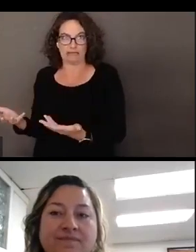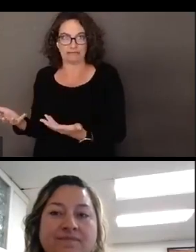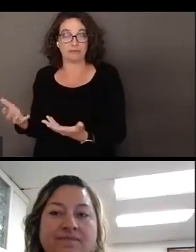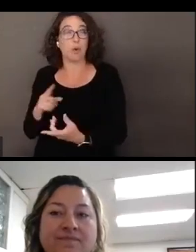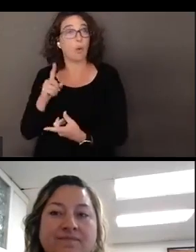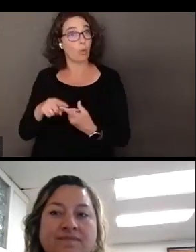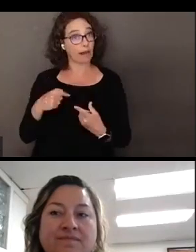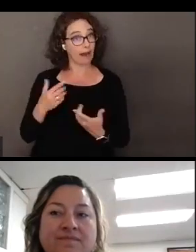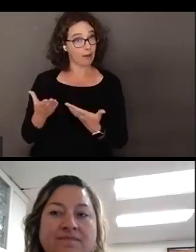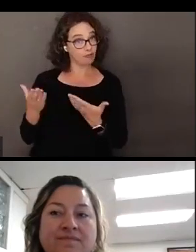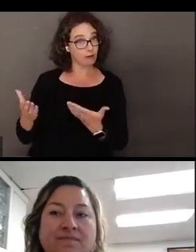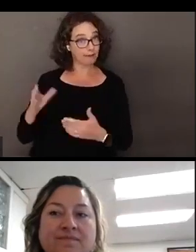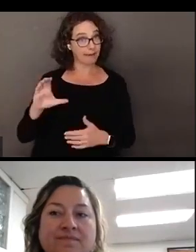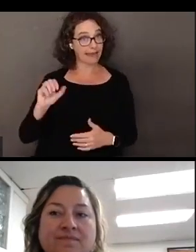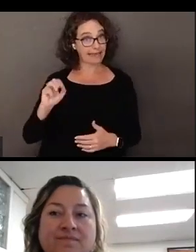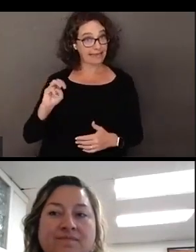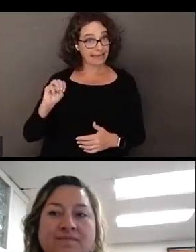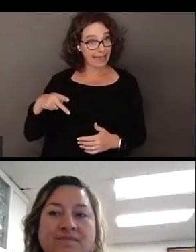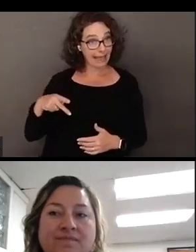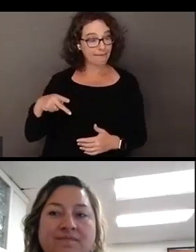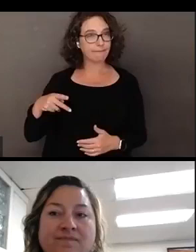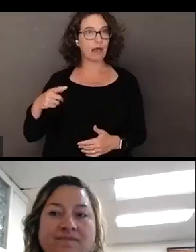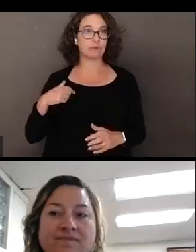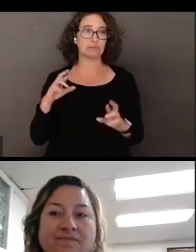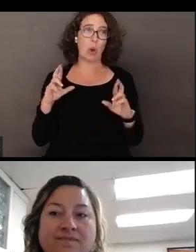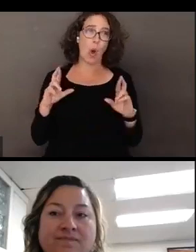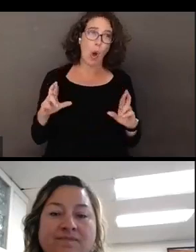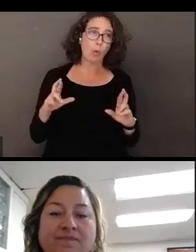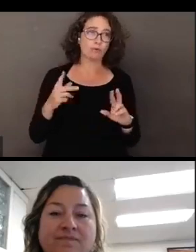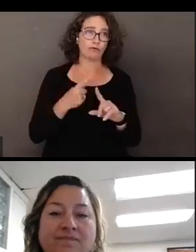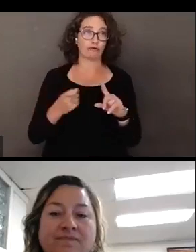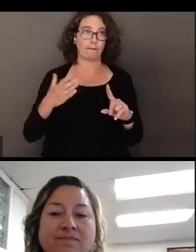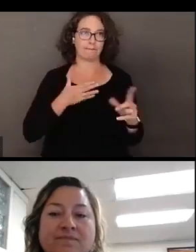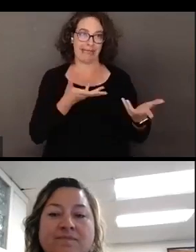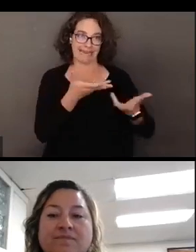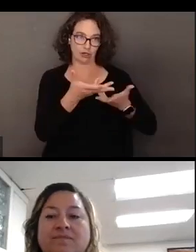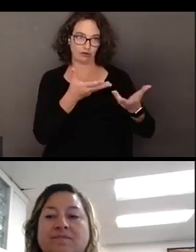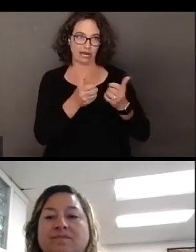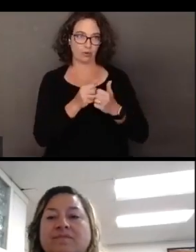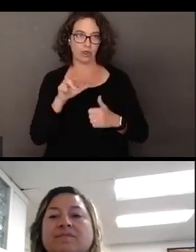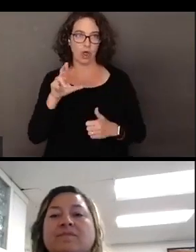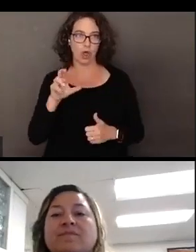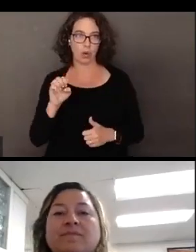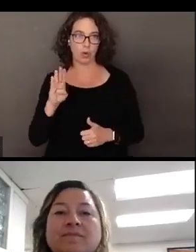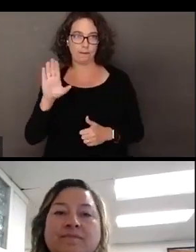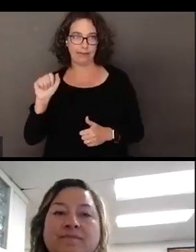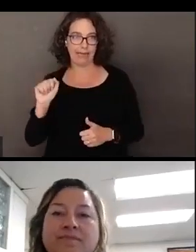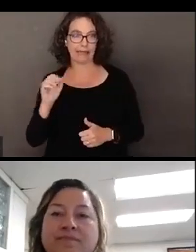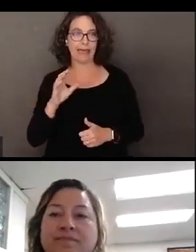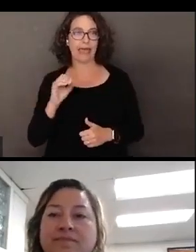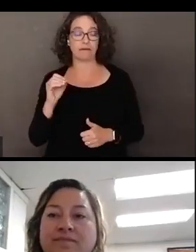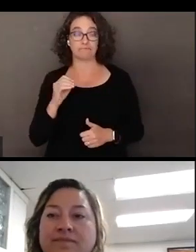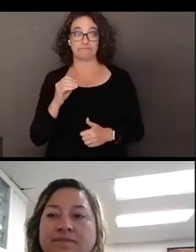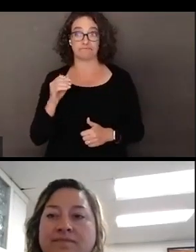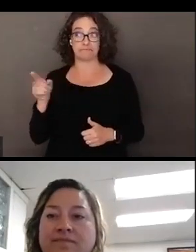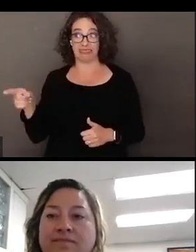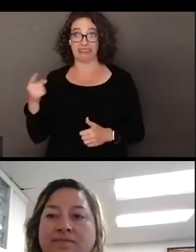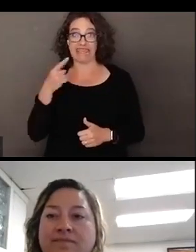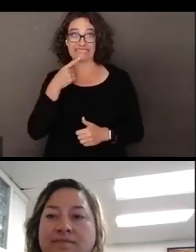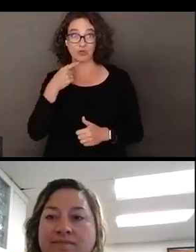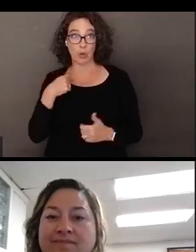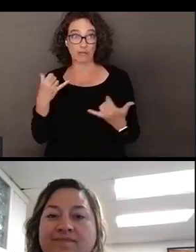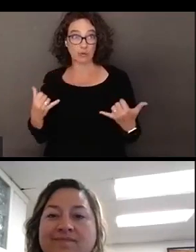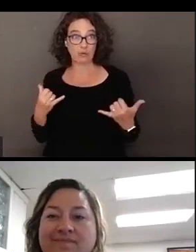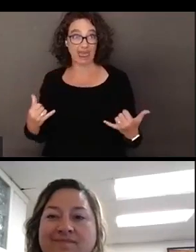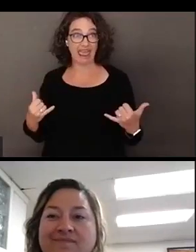I recommended CAMP, I was hopeful just from my interactions with Rebecca. And they reported back today that they had their